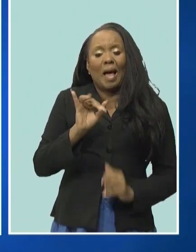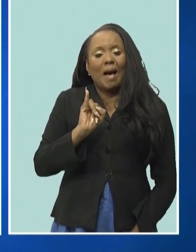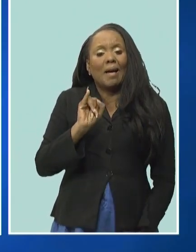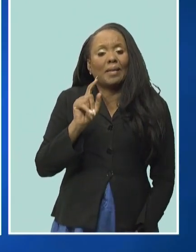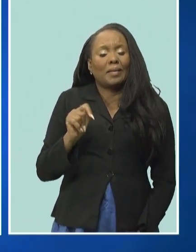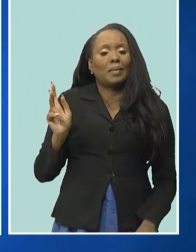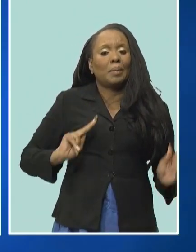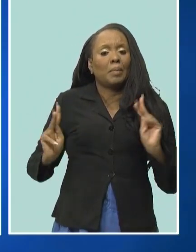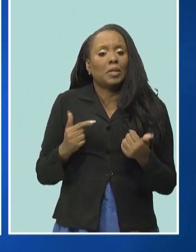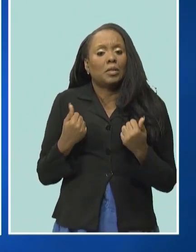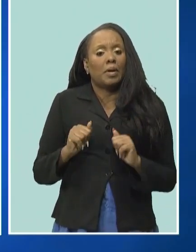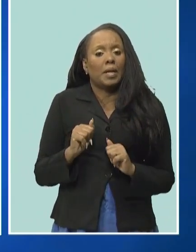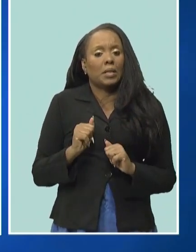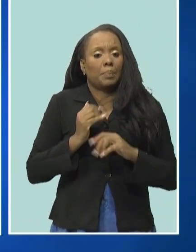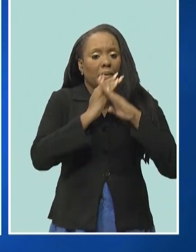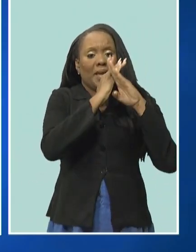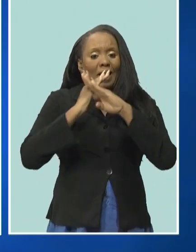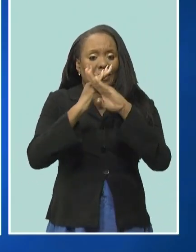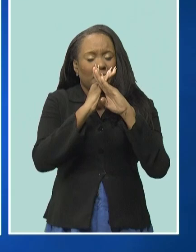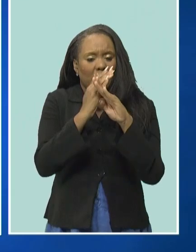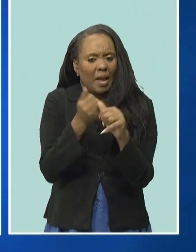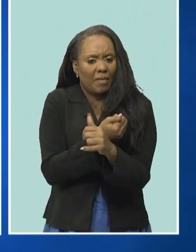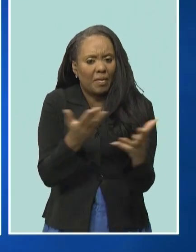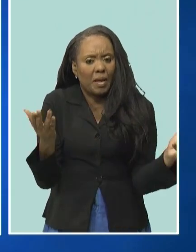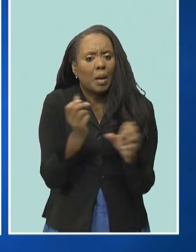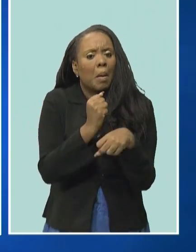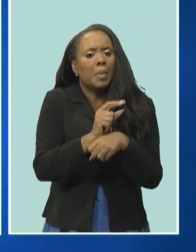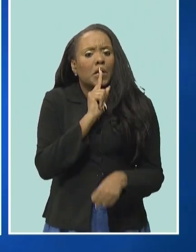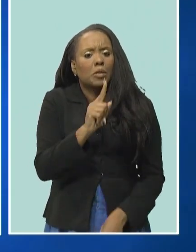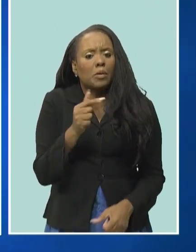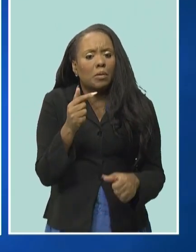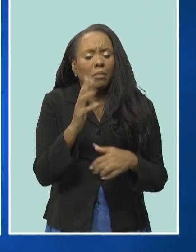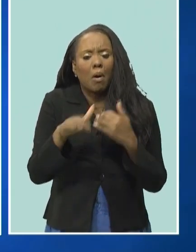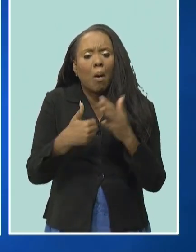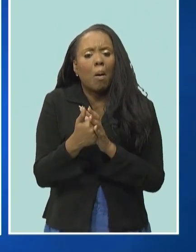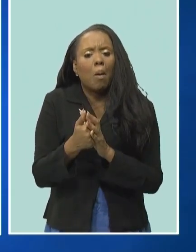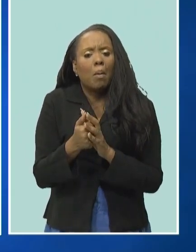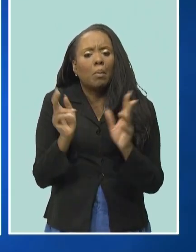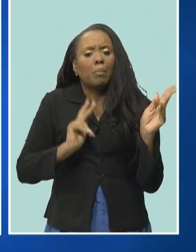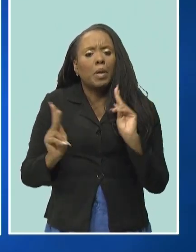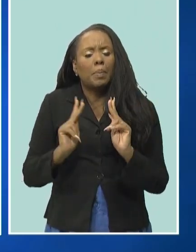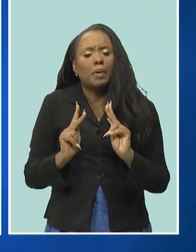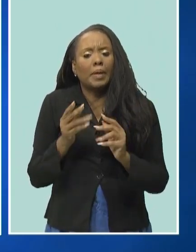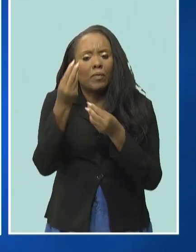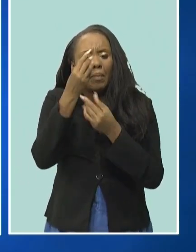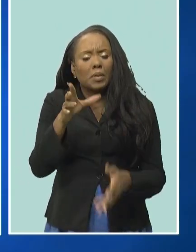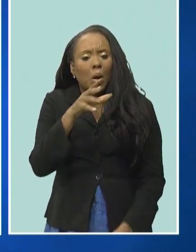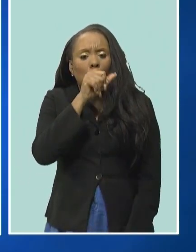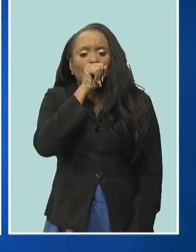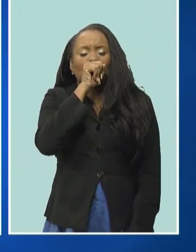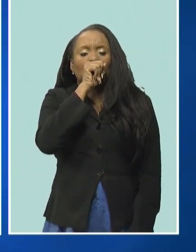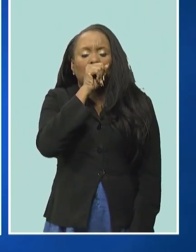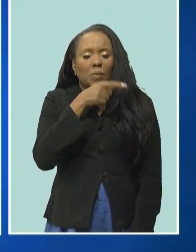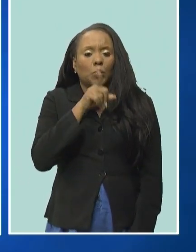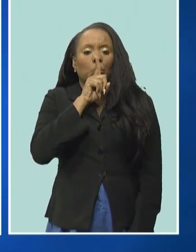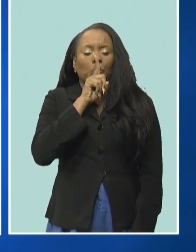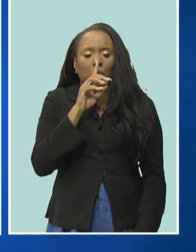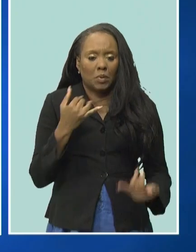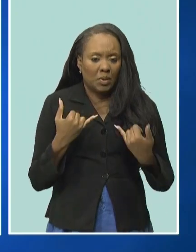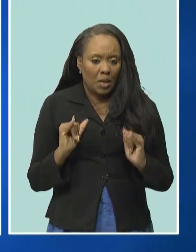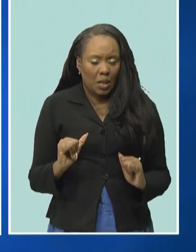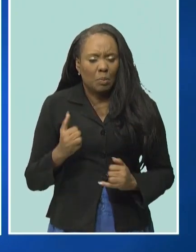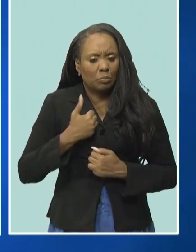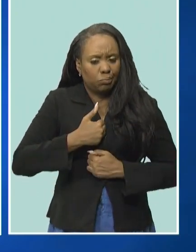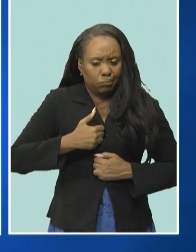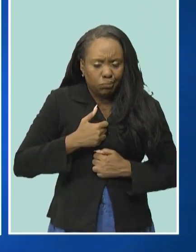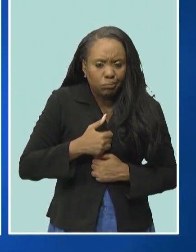the integrity of our system and the privacy of all of our patients. We do apologize for the inconvenience that may be experienced